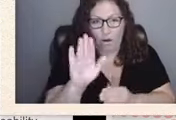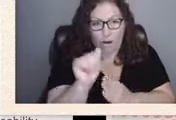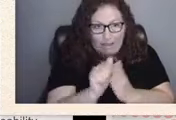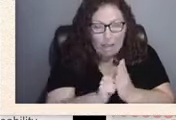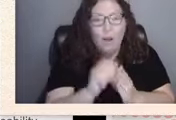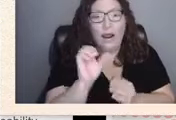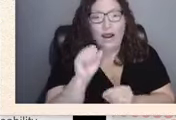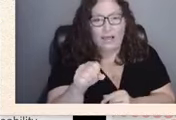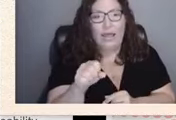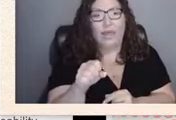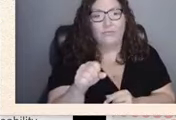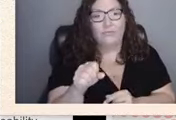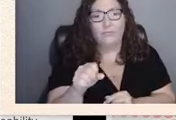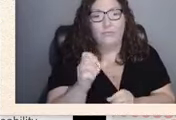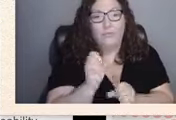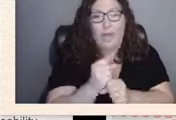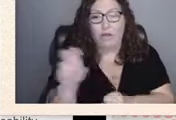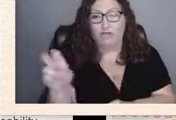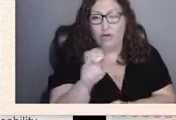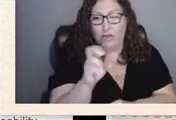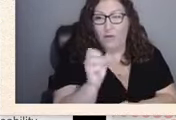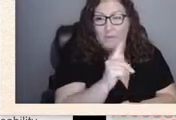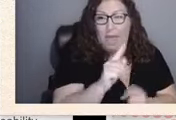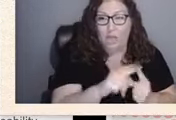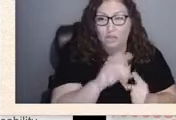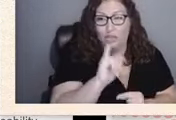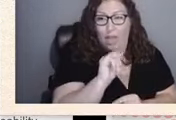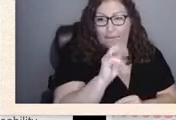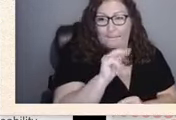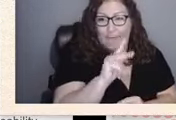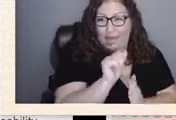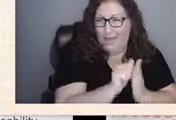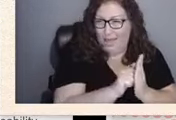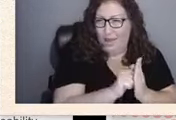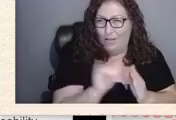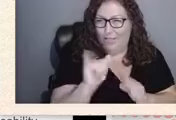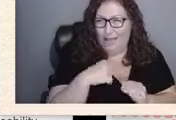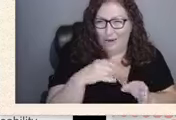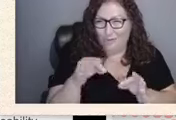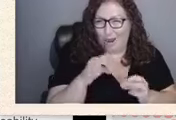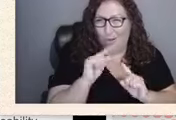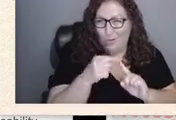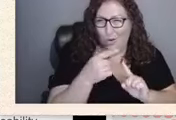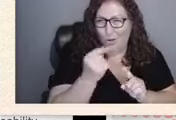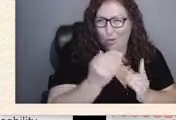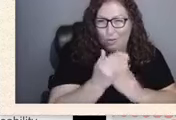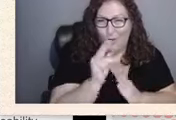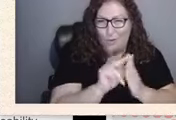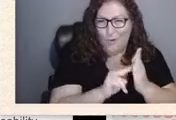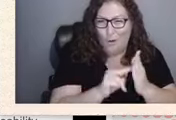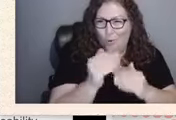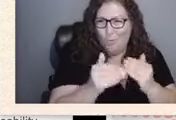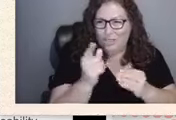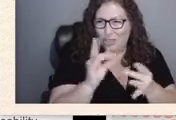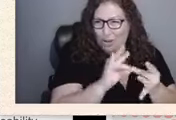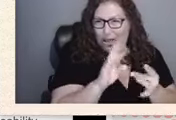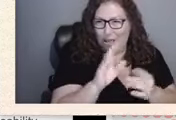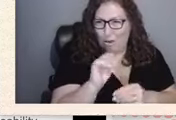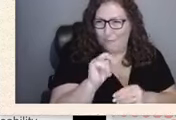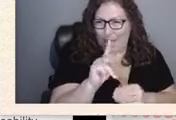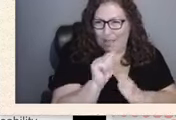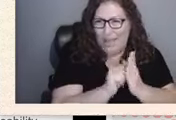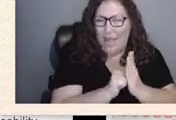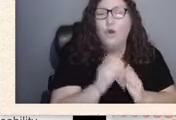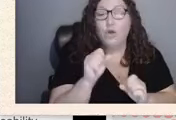bank account. As we described, when you go through the enrollment process, you can put money back into that bank account. You can request a